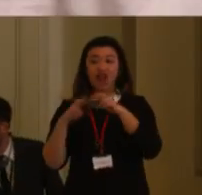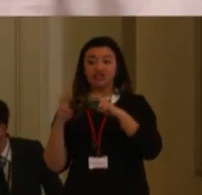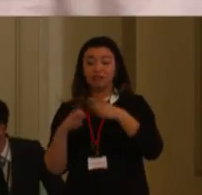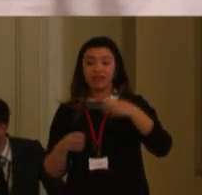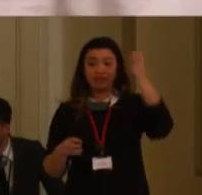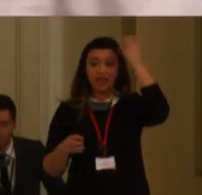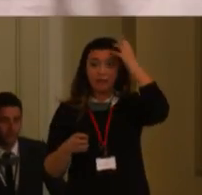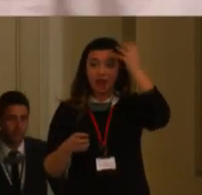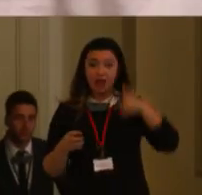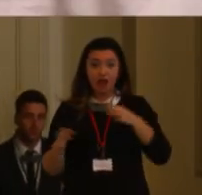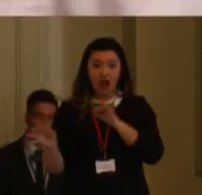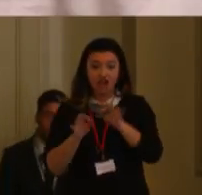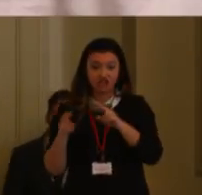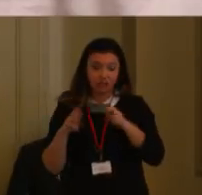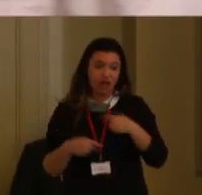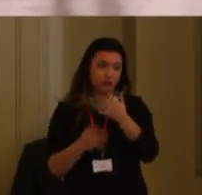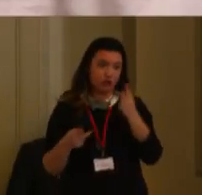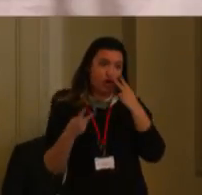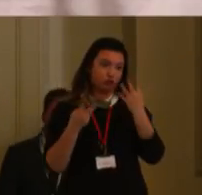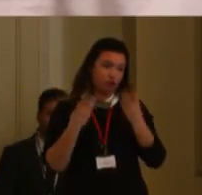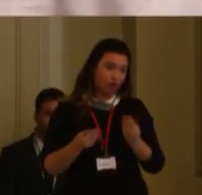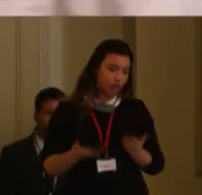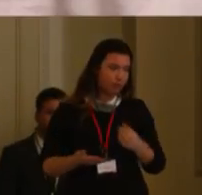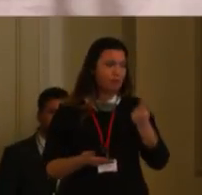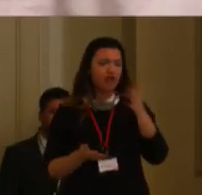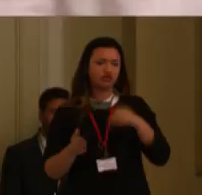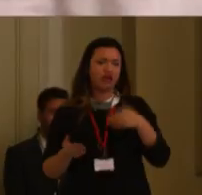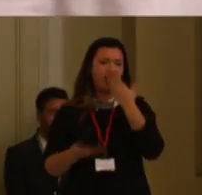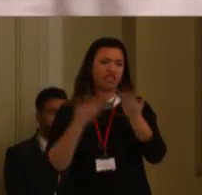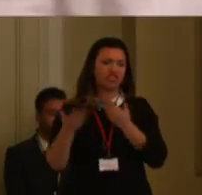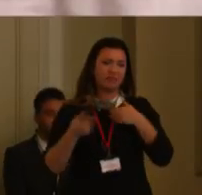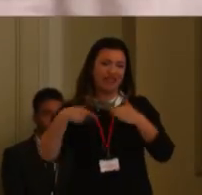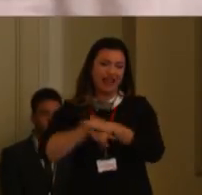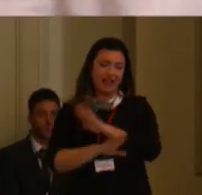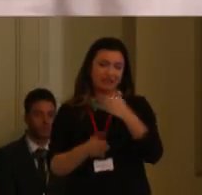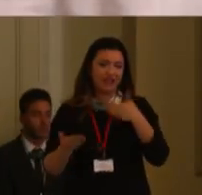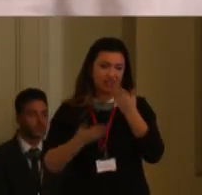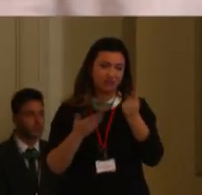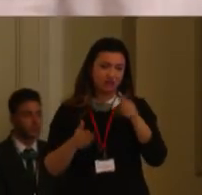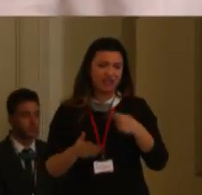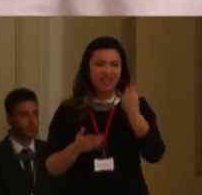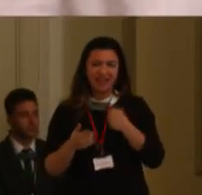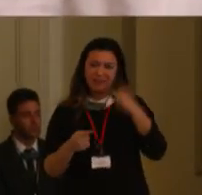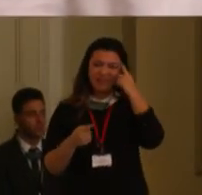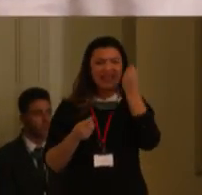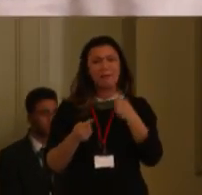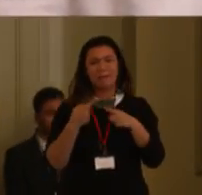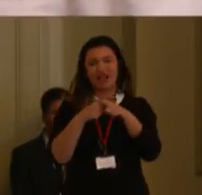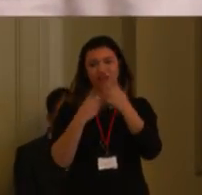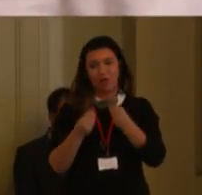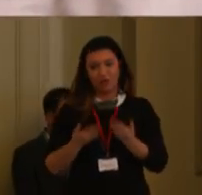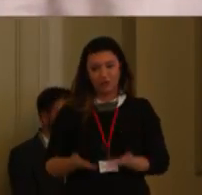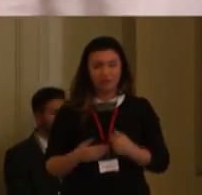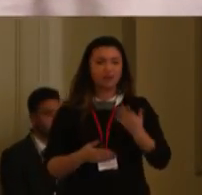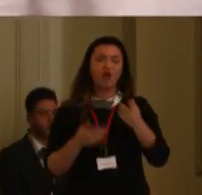afternoon already, telling us a great deal about the fundamentals of the research, the mission, and also giving us already hints and